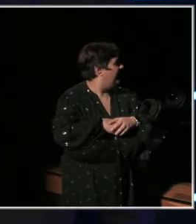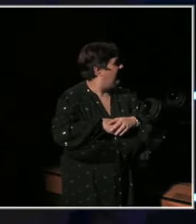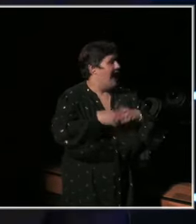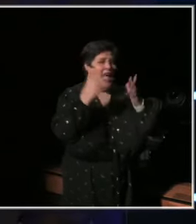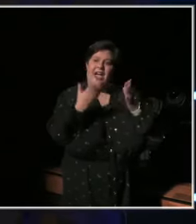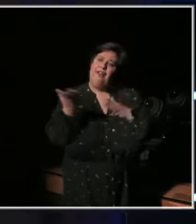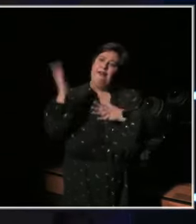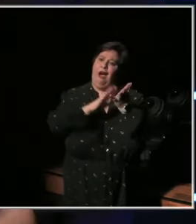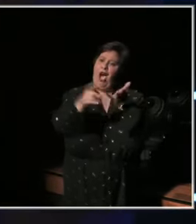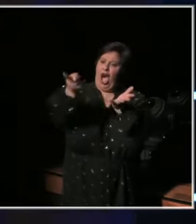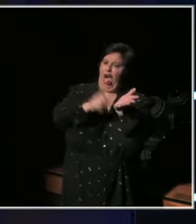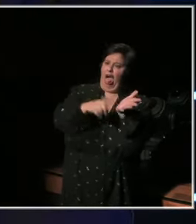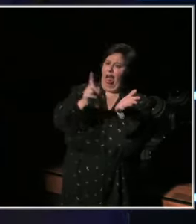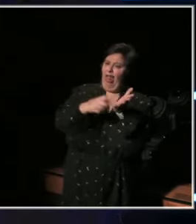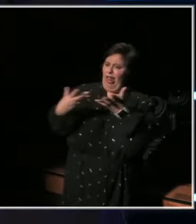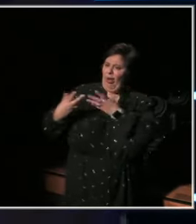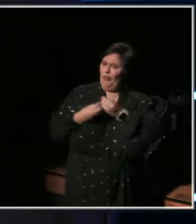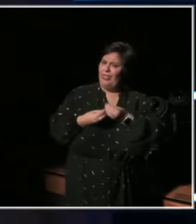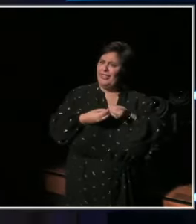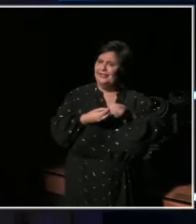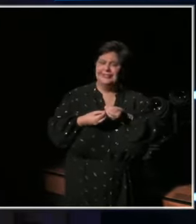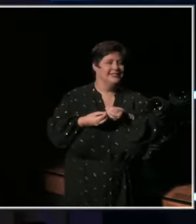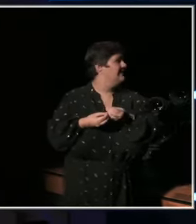I've got to take this to Hull.